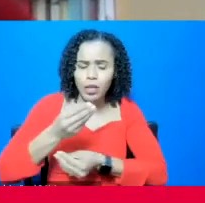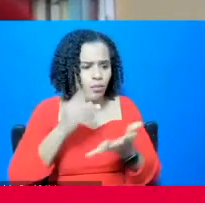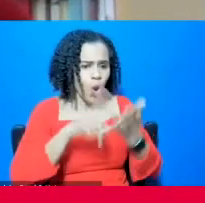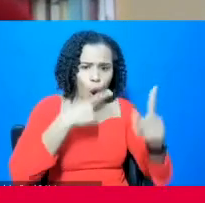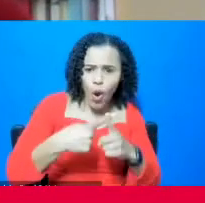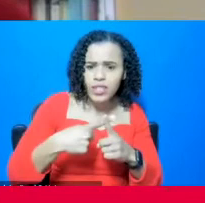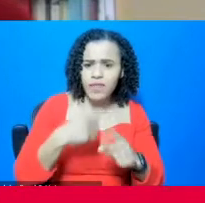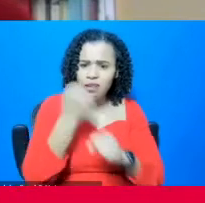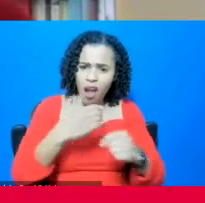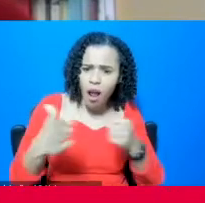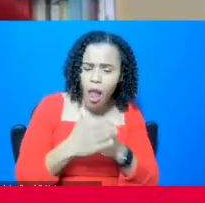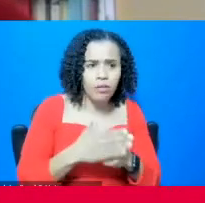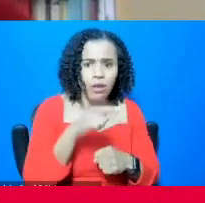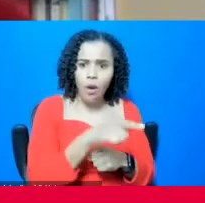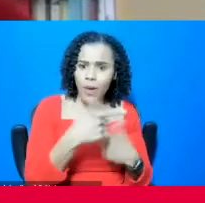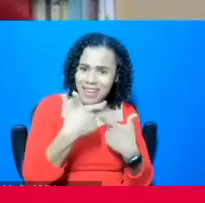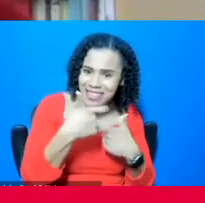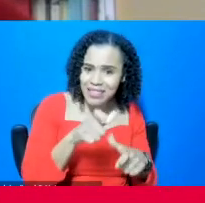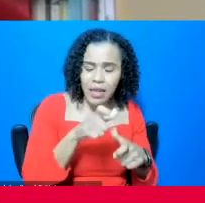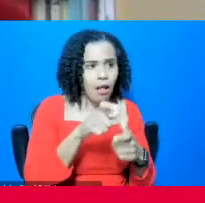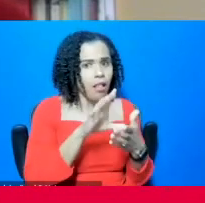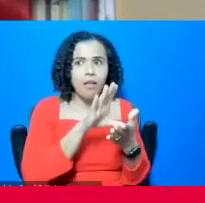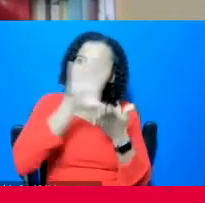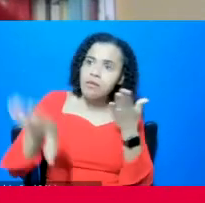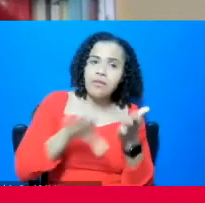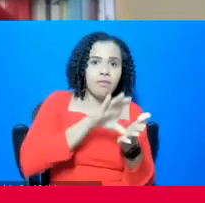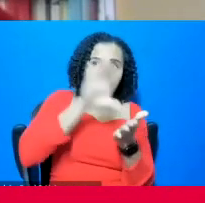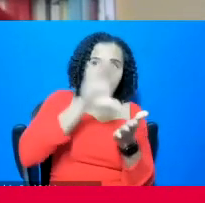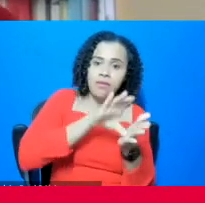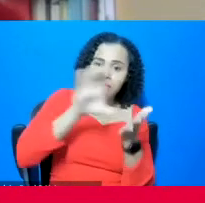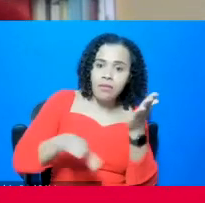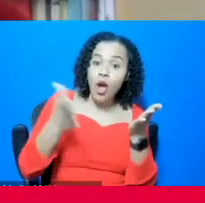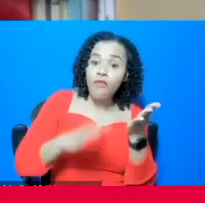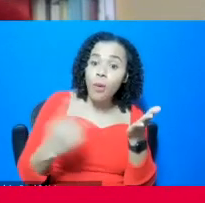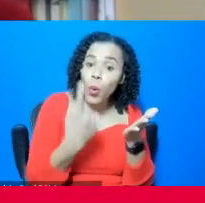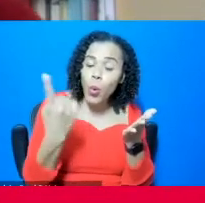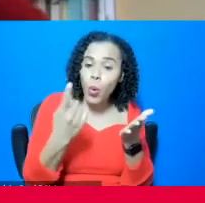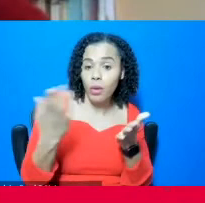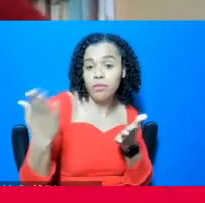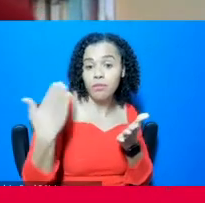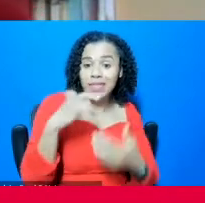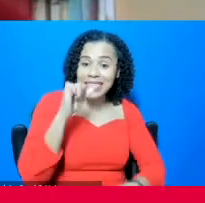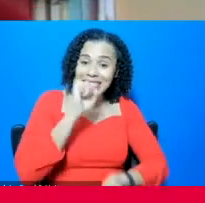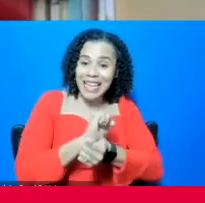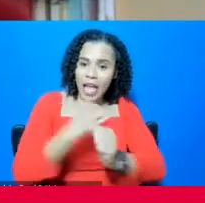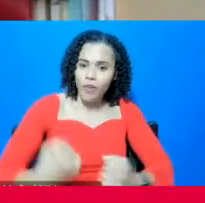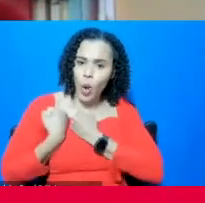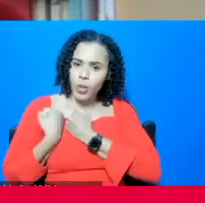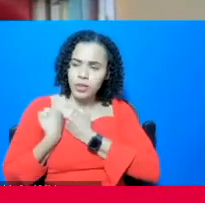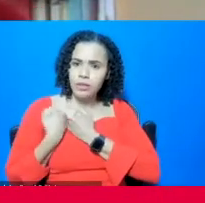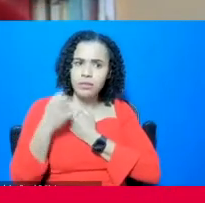paying reparations for previous financial support that they received from prominent slave owners. The University of Oxford still